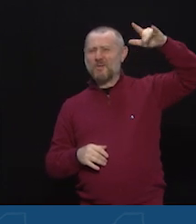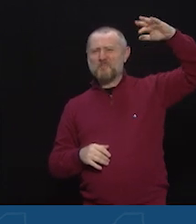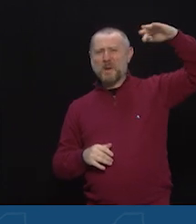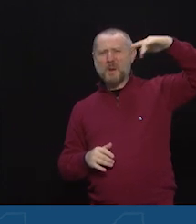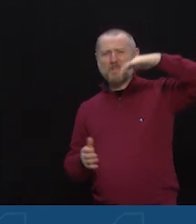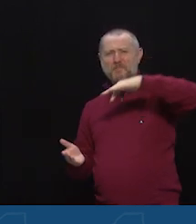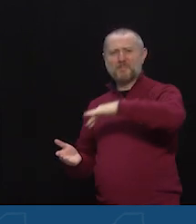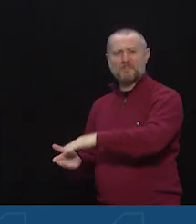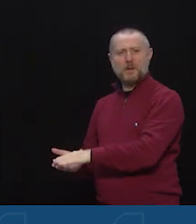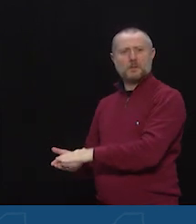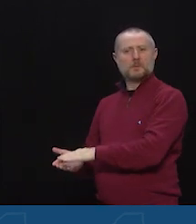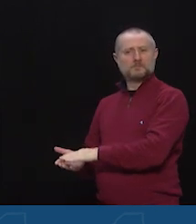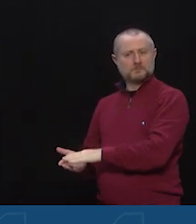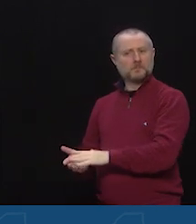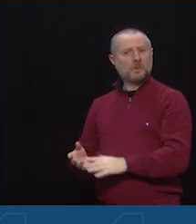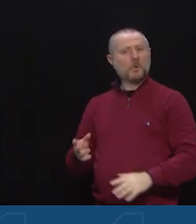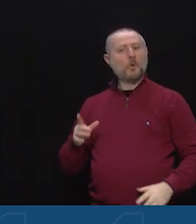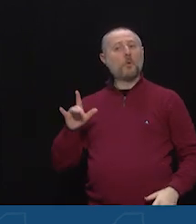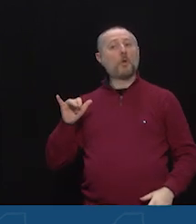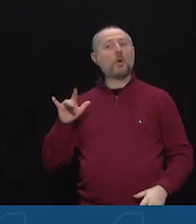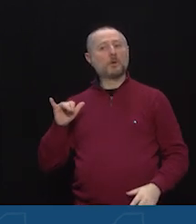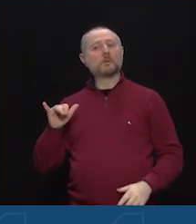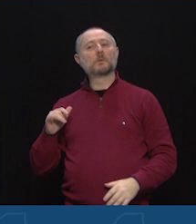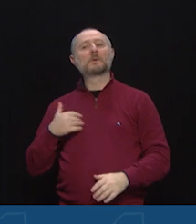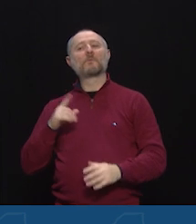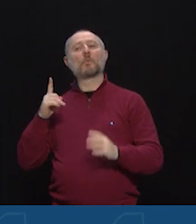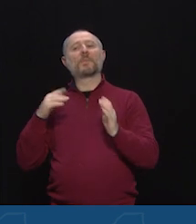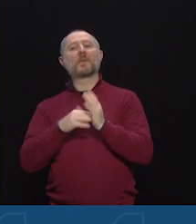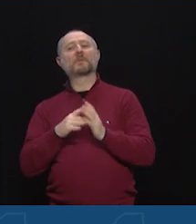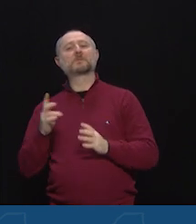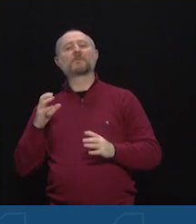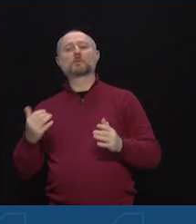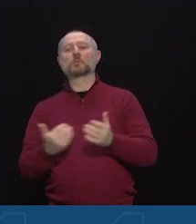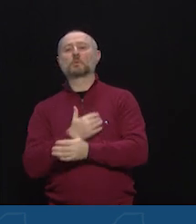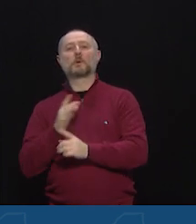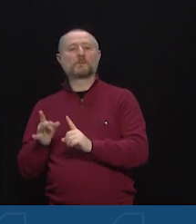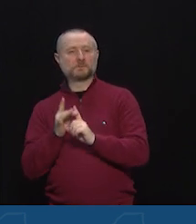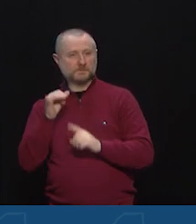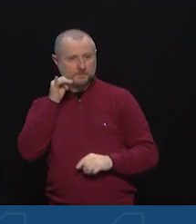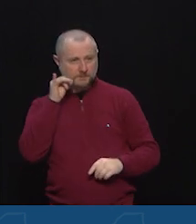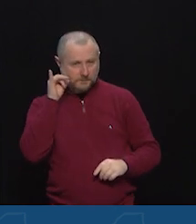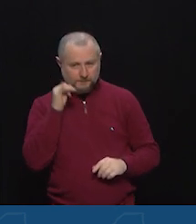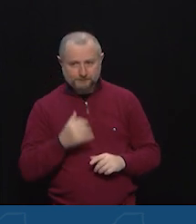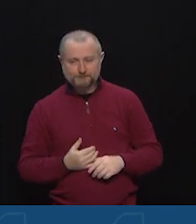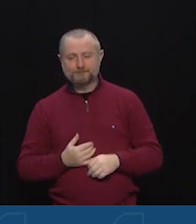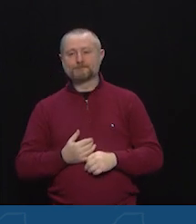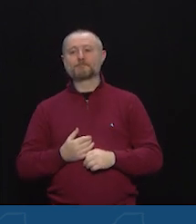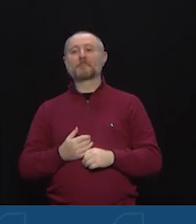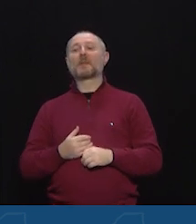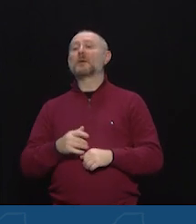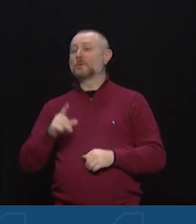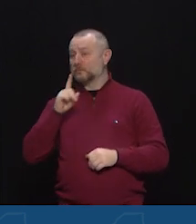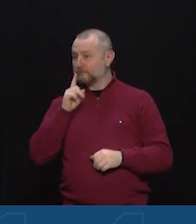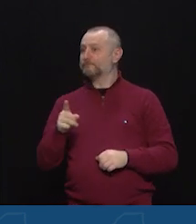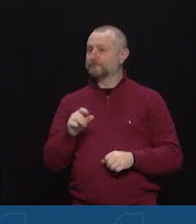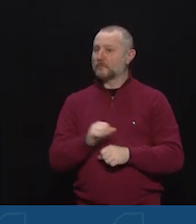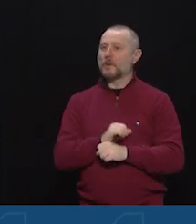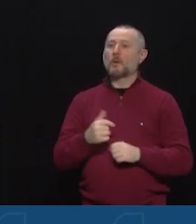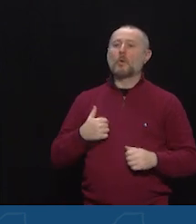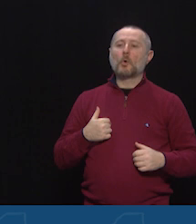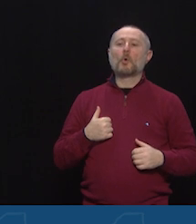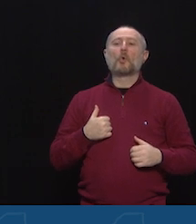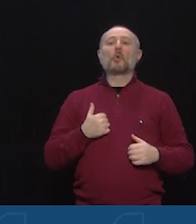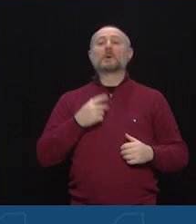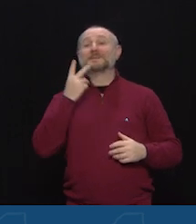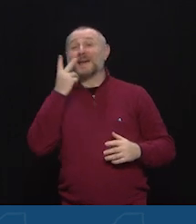has about 1,700 new cases yesterday, so we're keeping an eye on those numbers as well. But that is the trend we've been waiting for. It is arriving, and